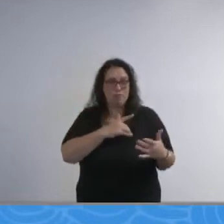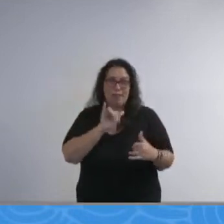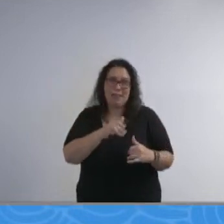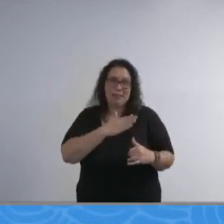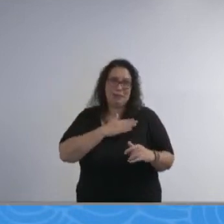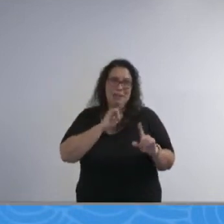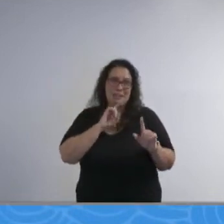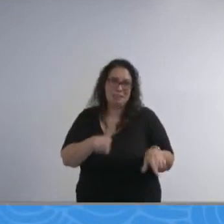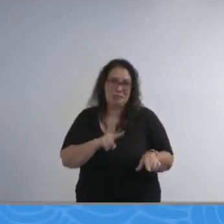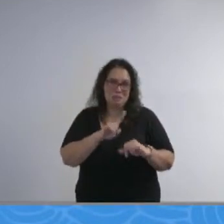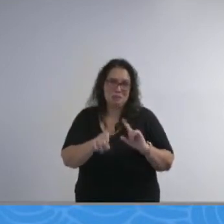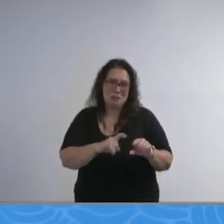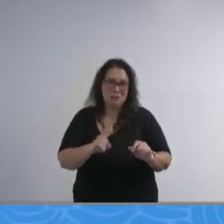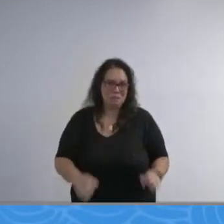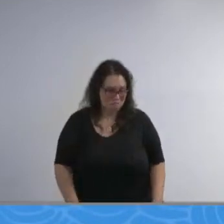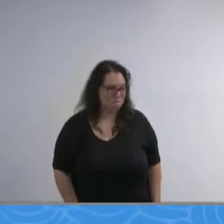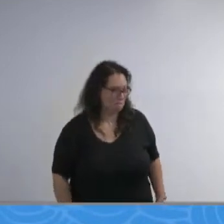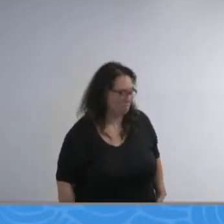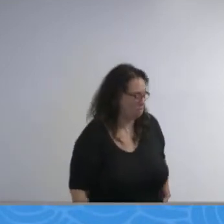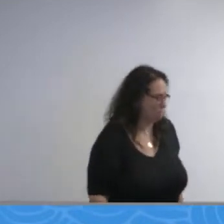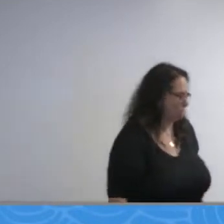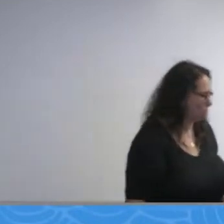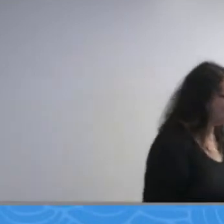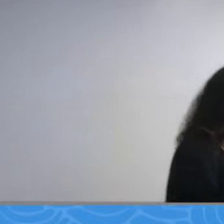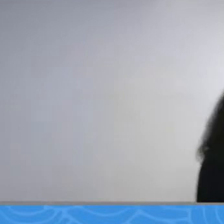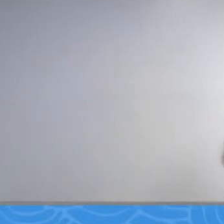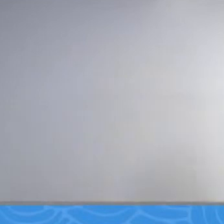answer to that question. Perfect. Thank you.